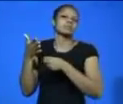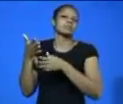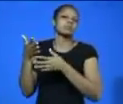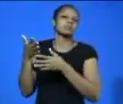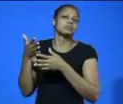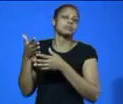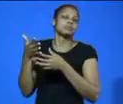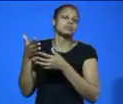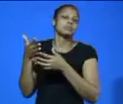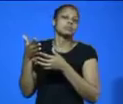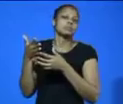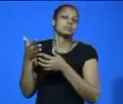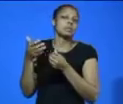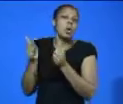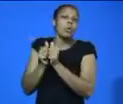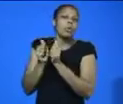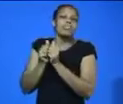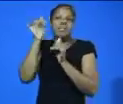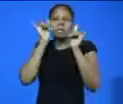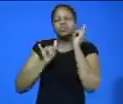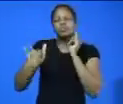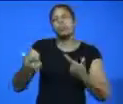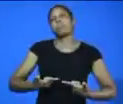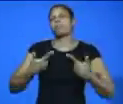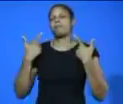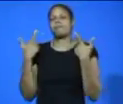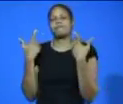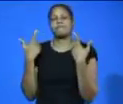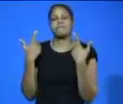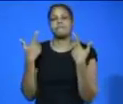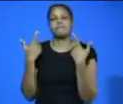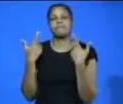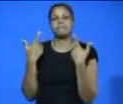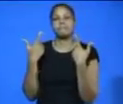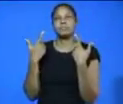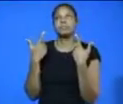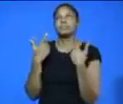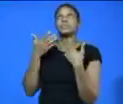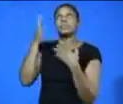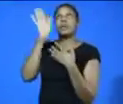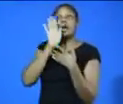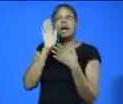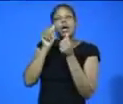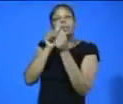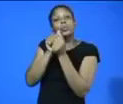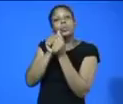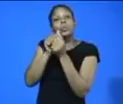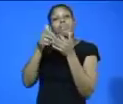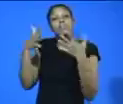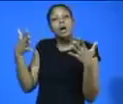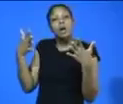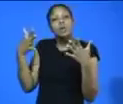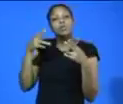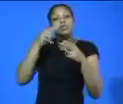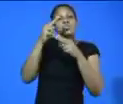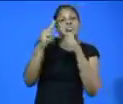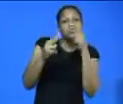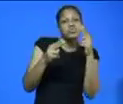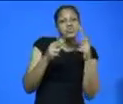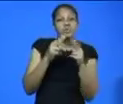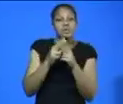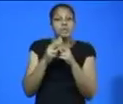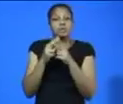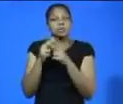unborrowed and underived. God without the universe